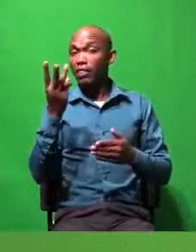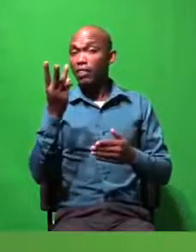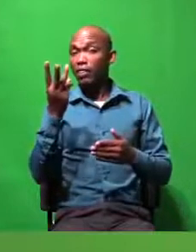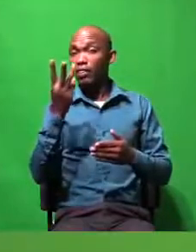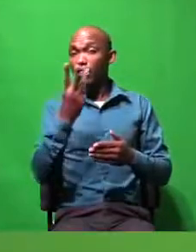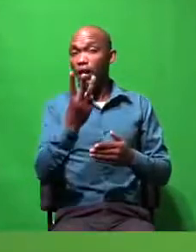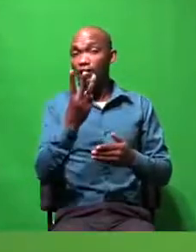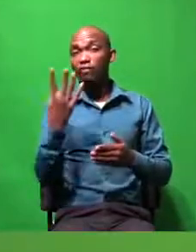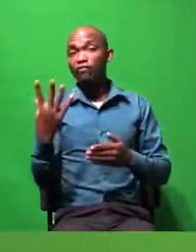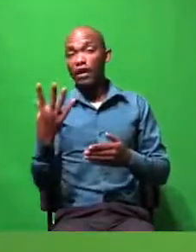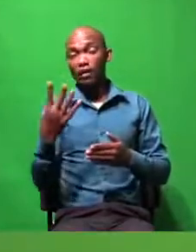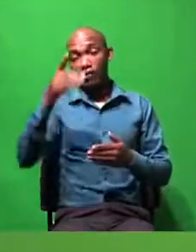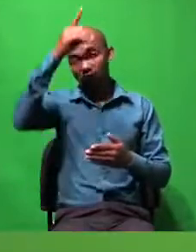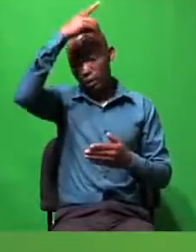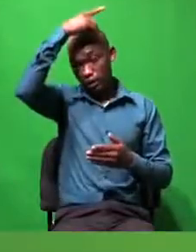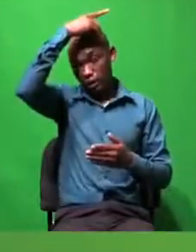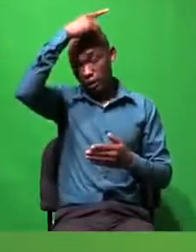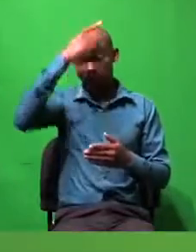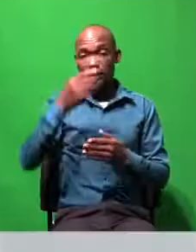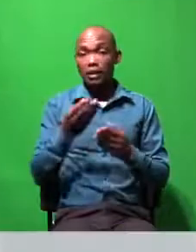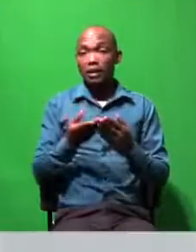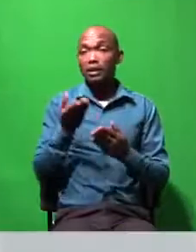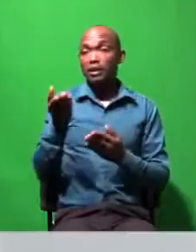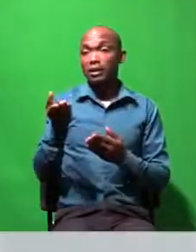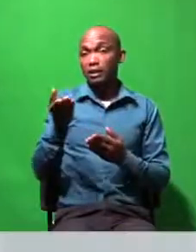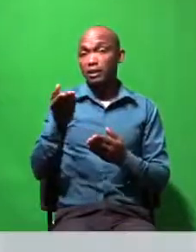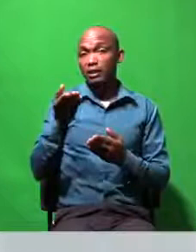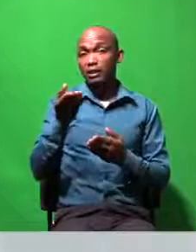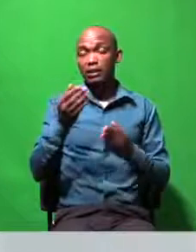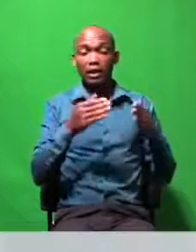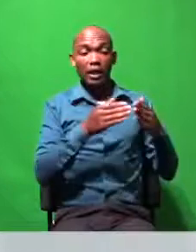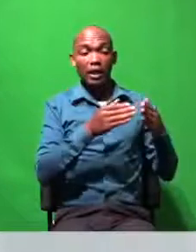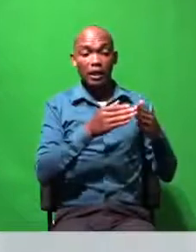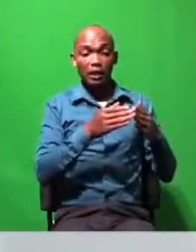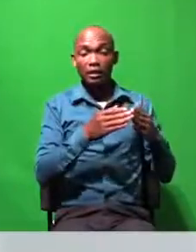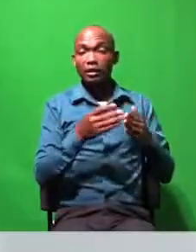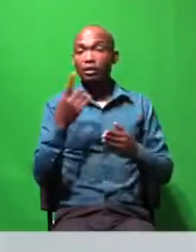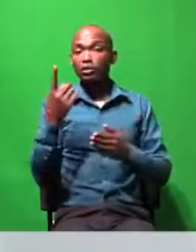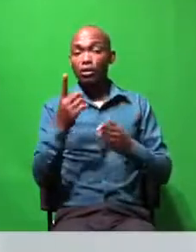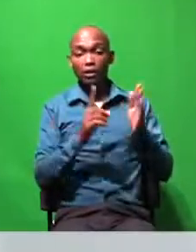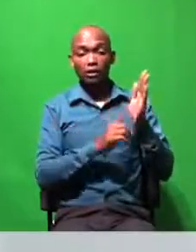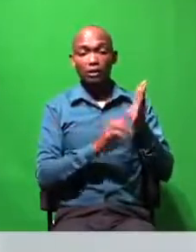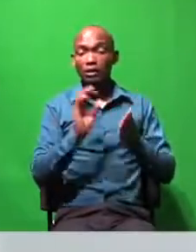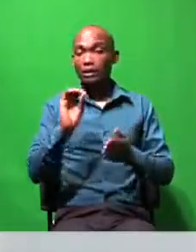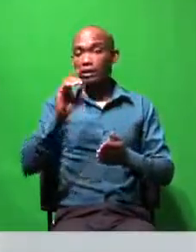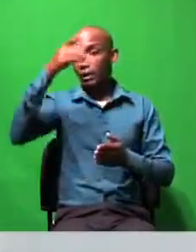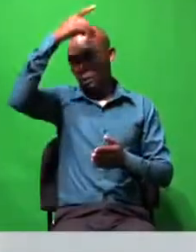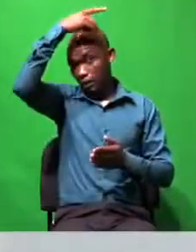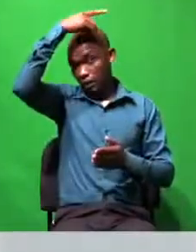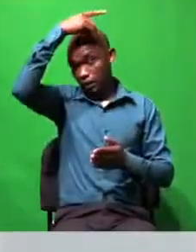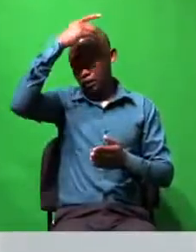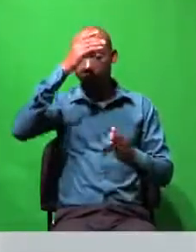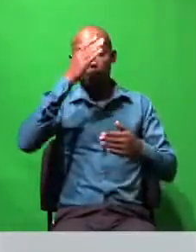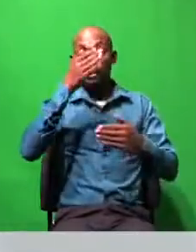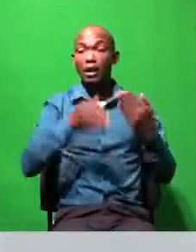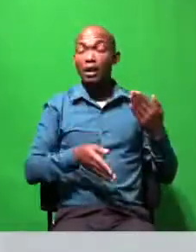35 degrees, and this angle is 160 degrees.